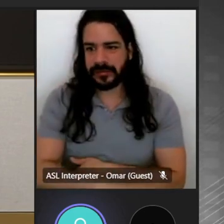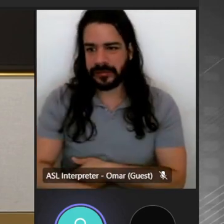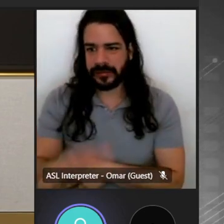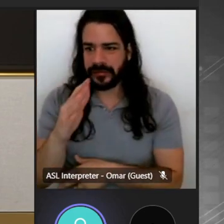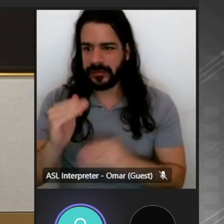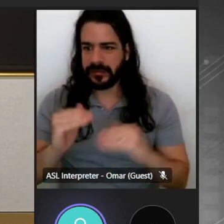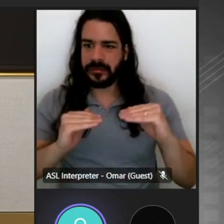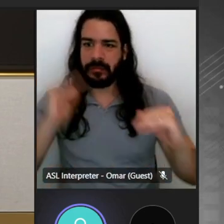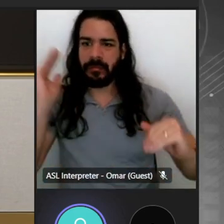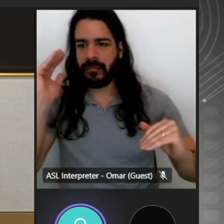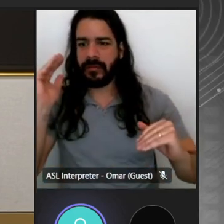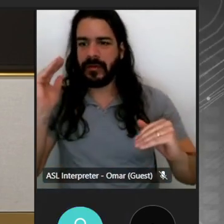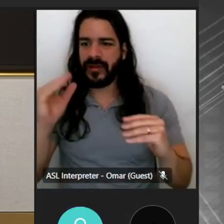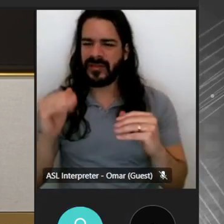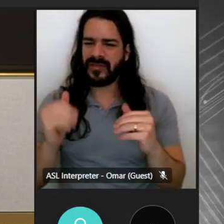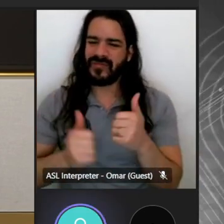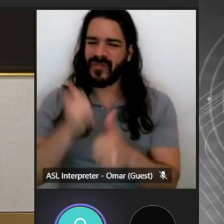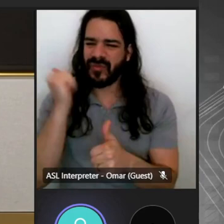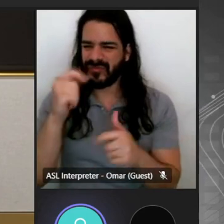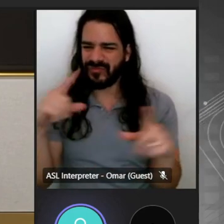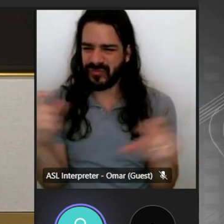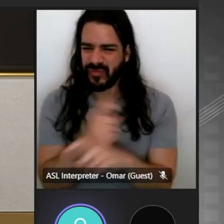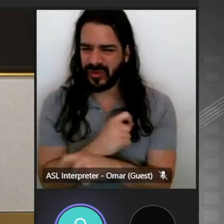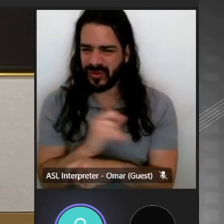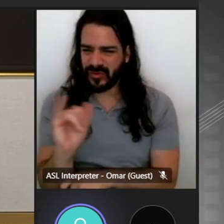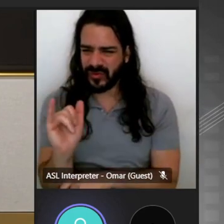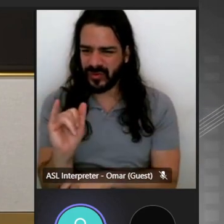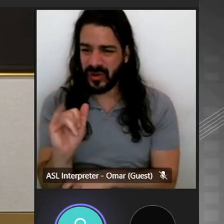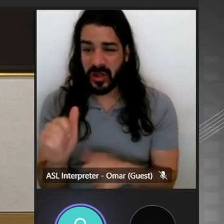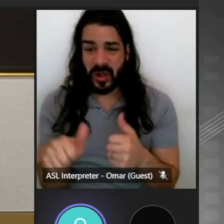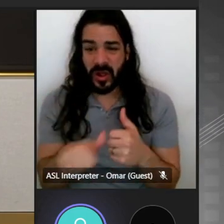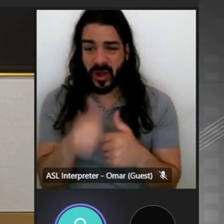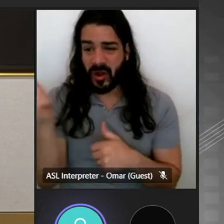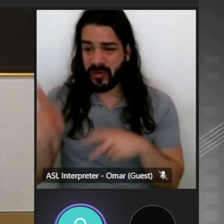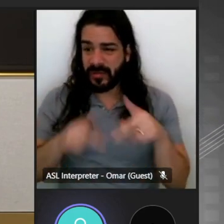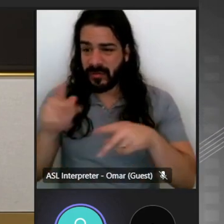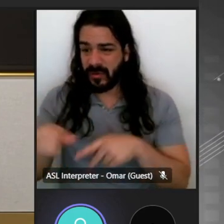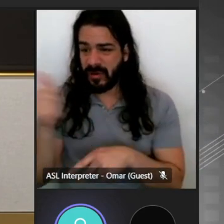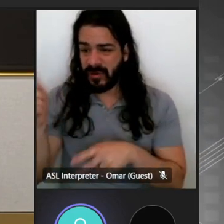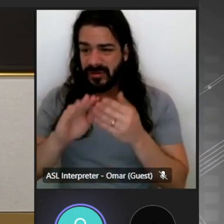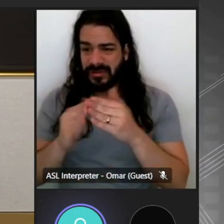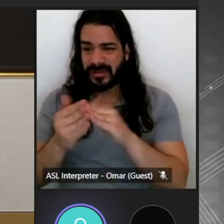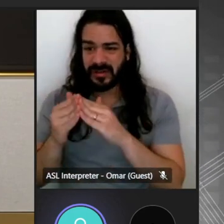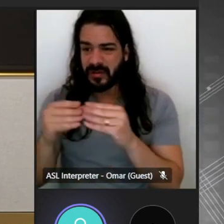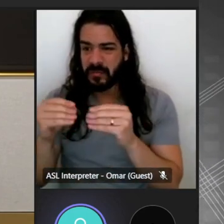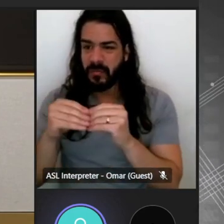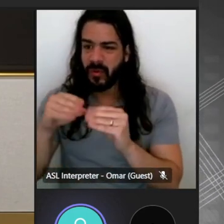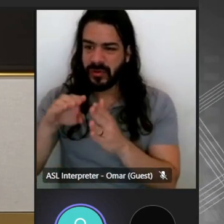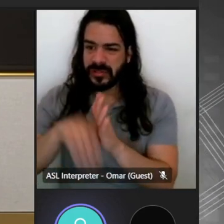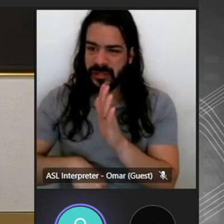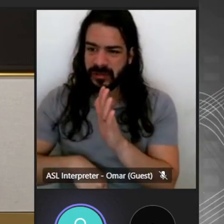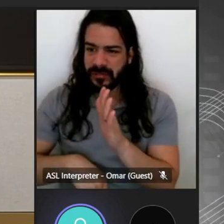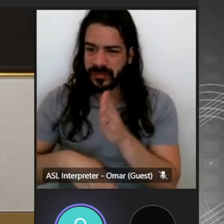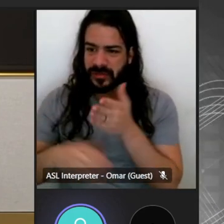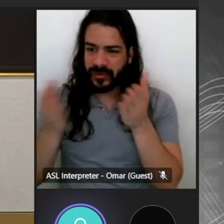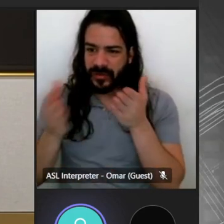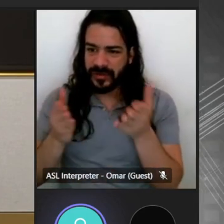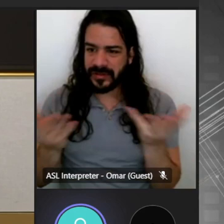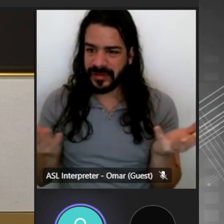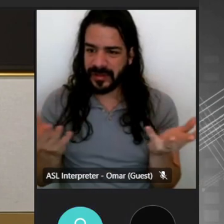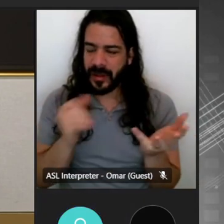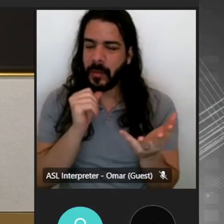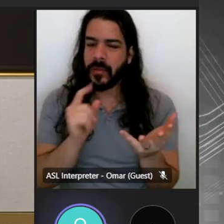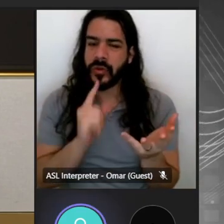don't know, for some reason, people in other cities that are just as large as Washington, D.C. can get cheaper service.